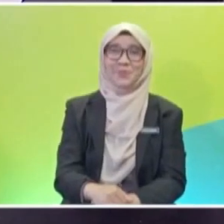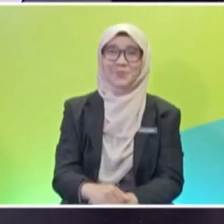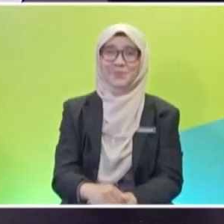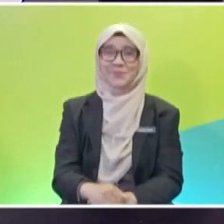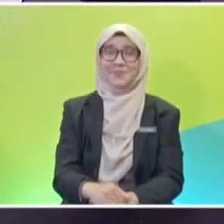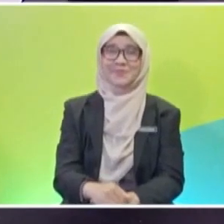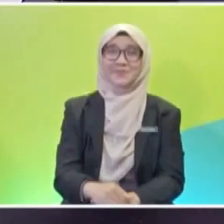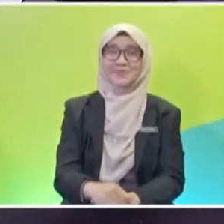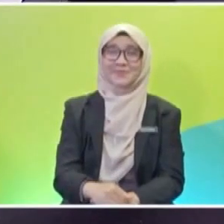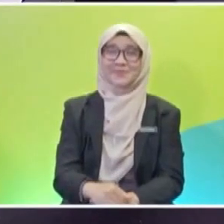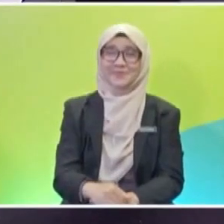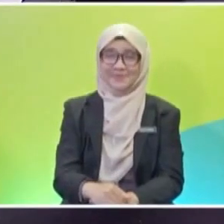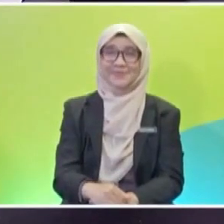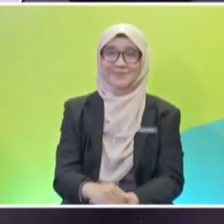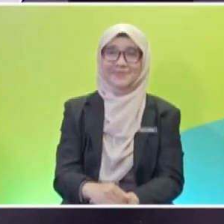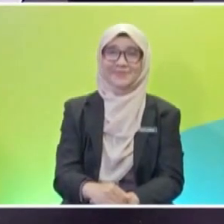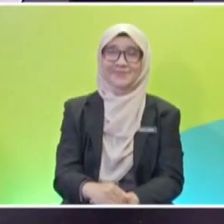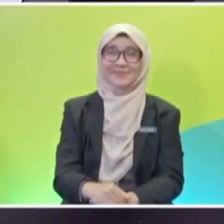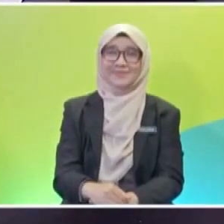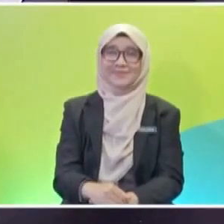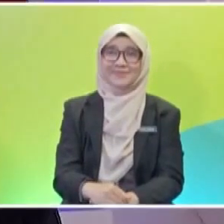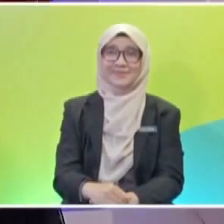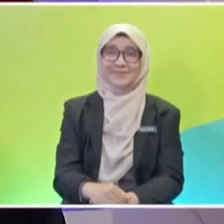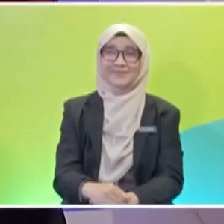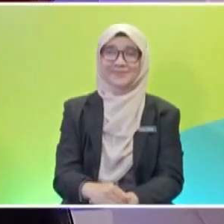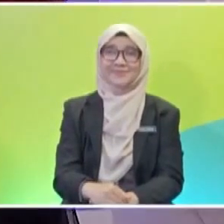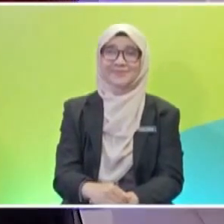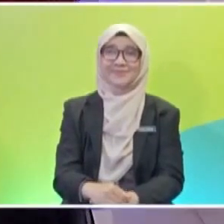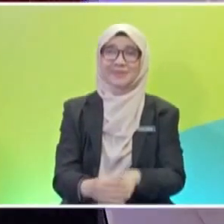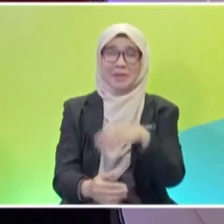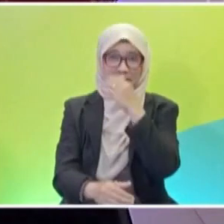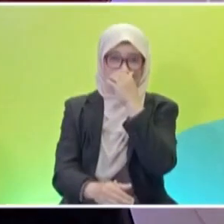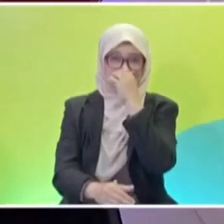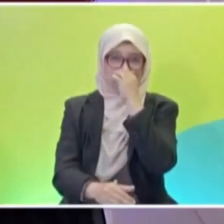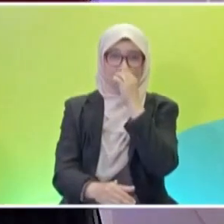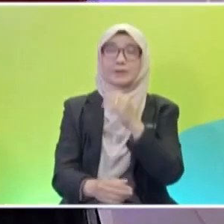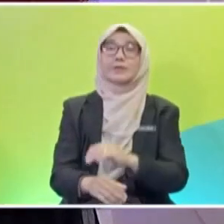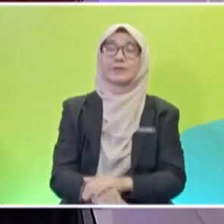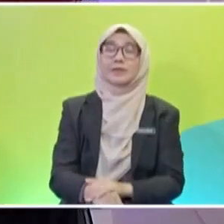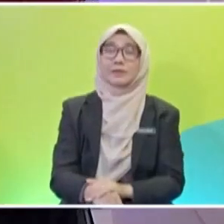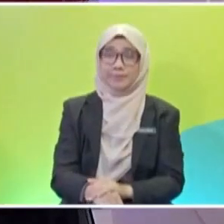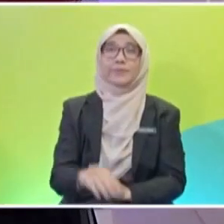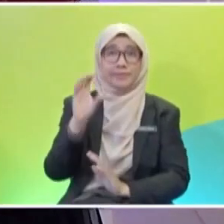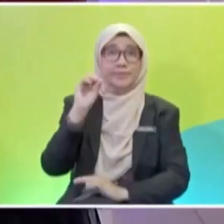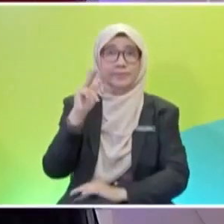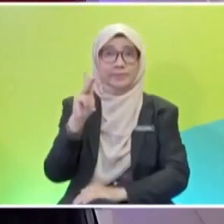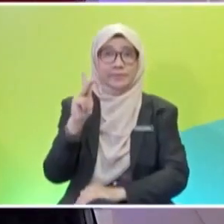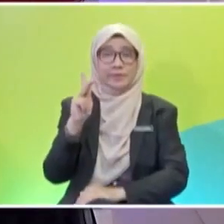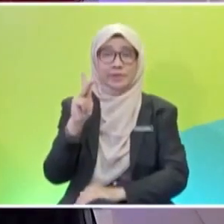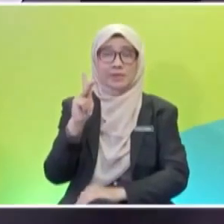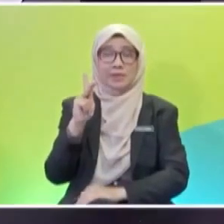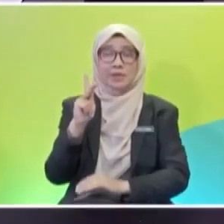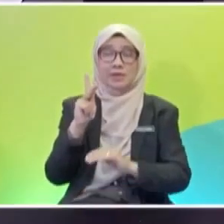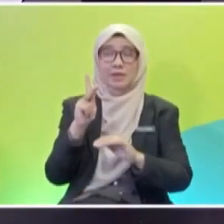I make my own sounds. Yeah, these kids, they're used to me. I make all kinds of sounds in the classroom. Okay. All right. Should